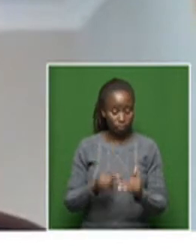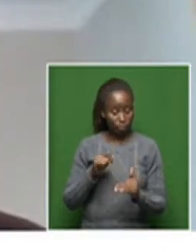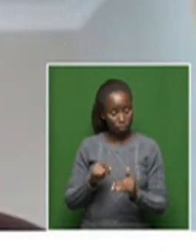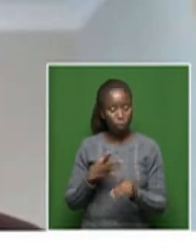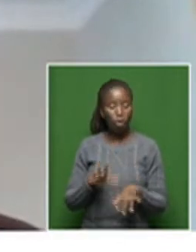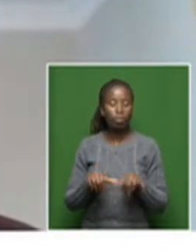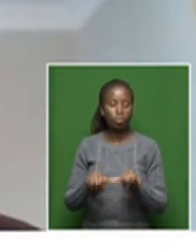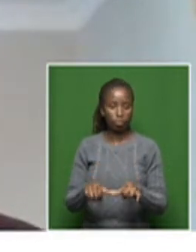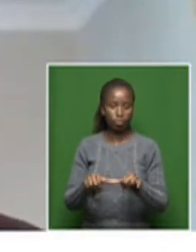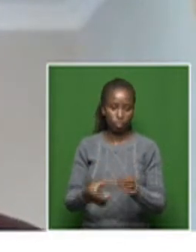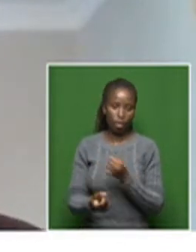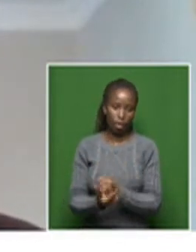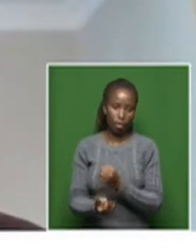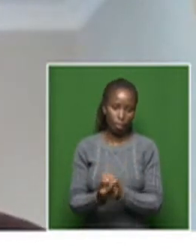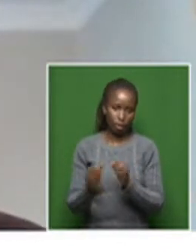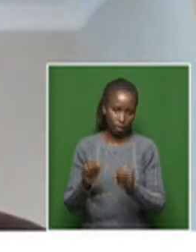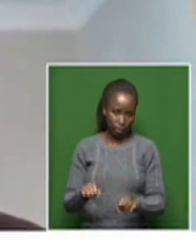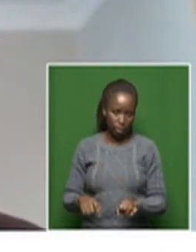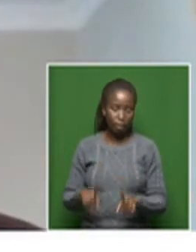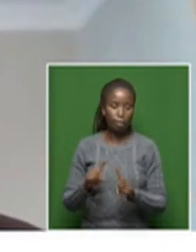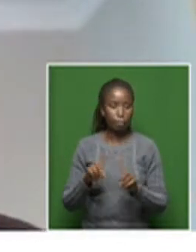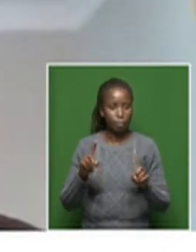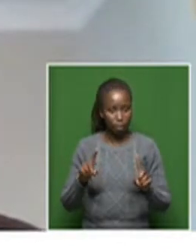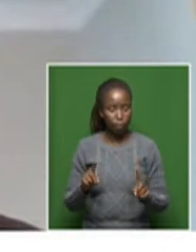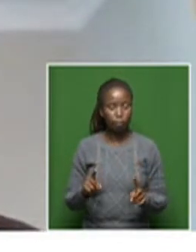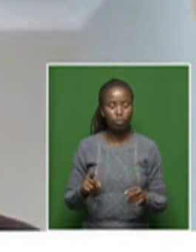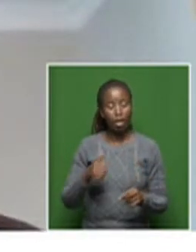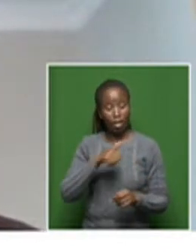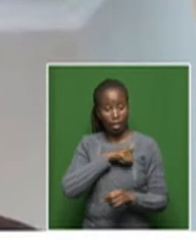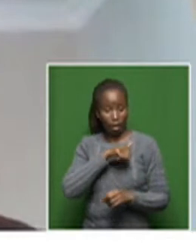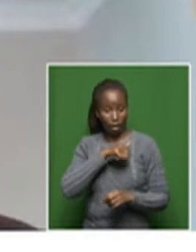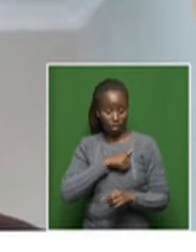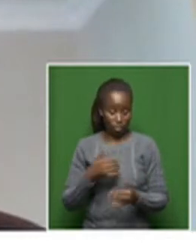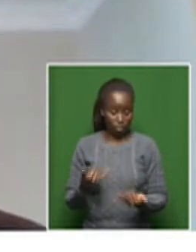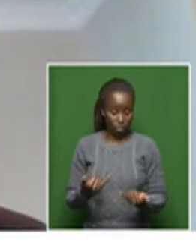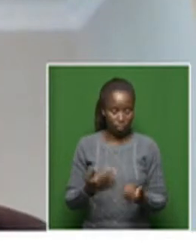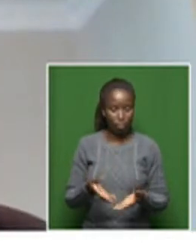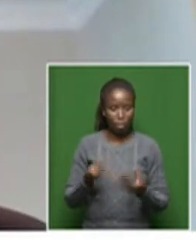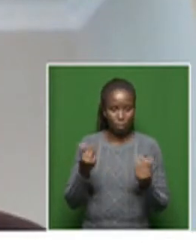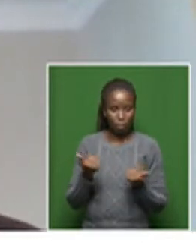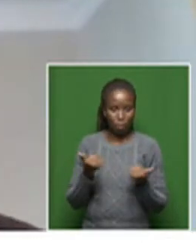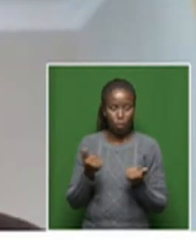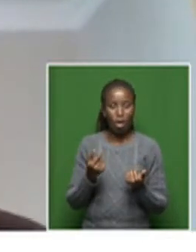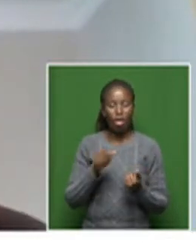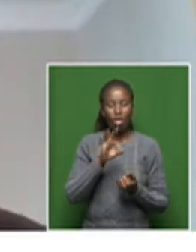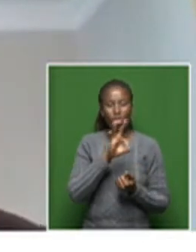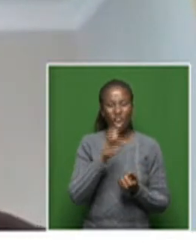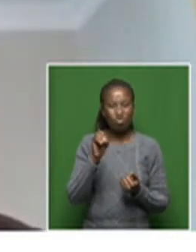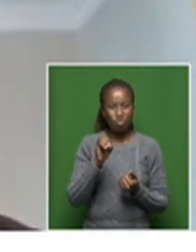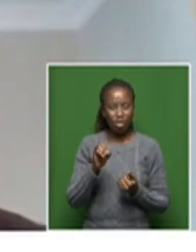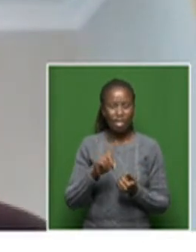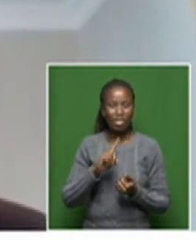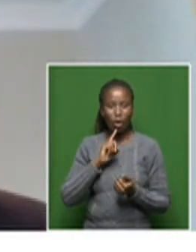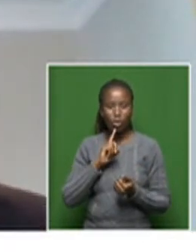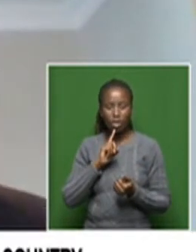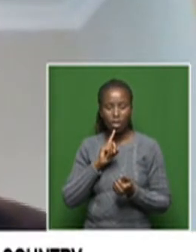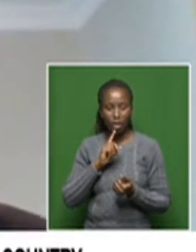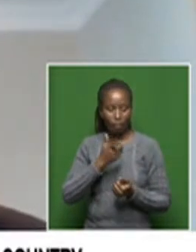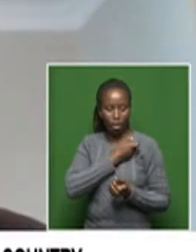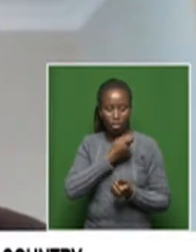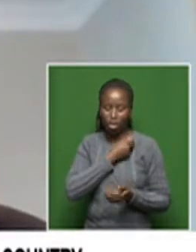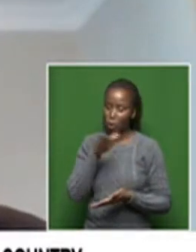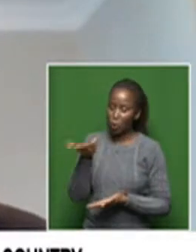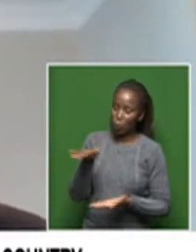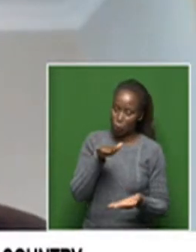roll out. But we are fortunately now received the 300,000 doses that we have been